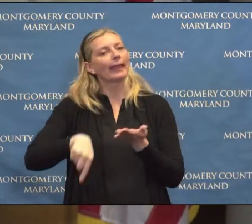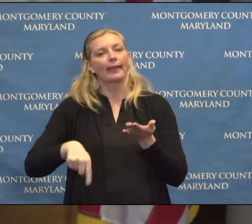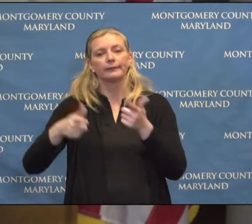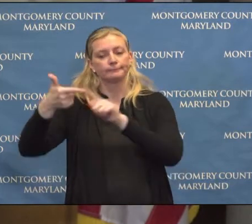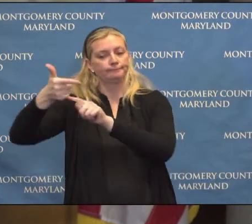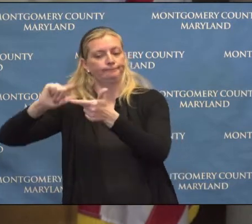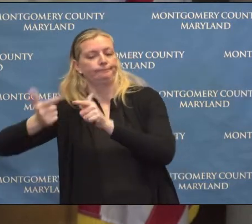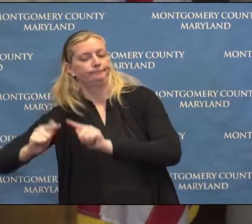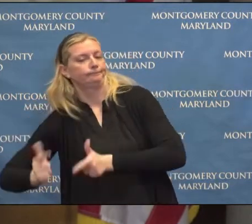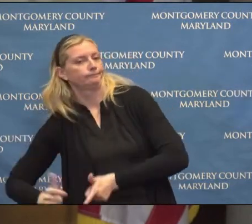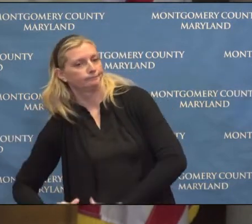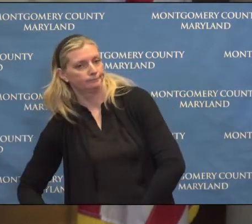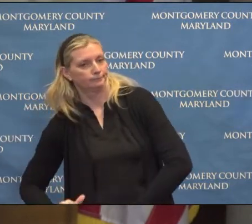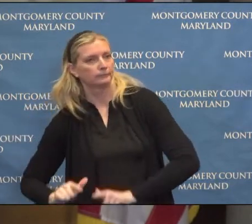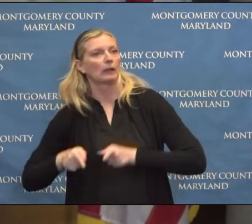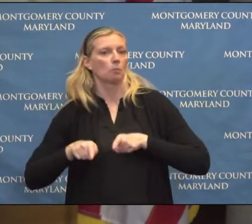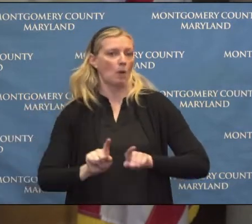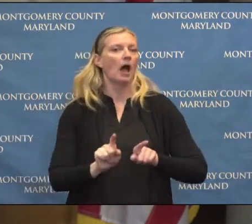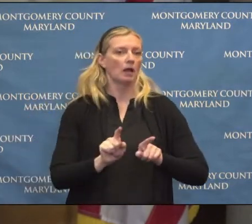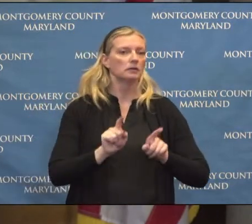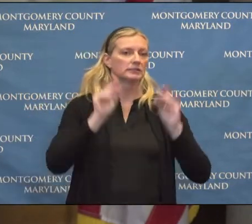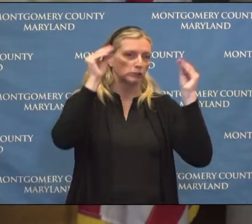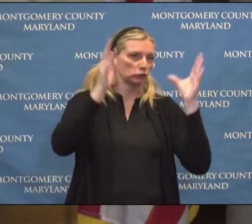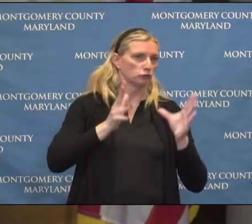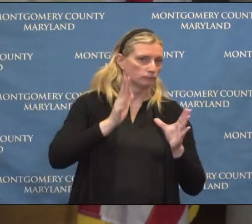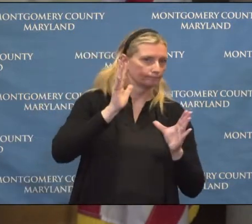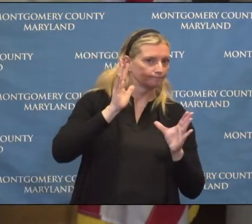while it's going on, because that can be